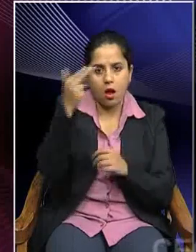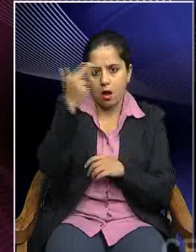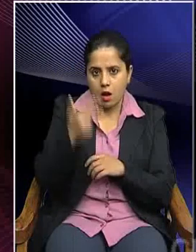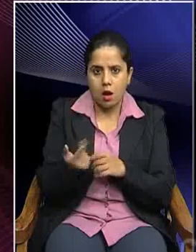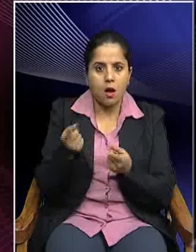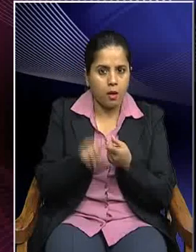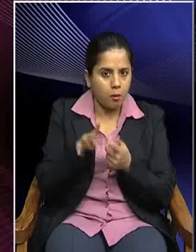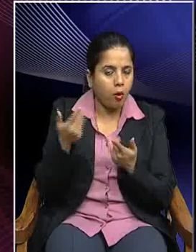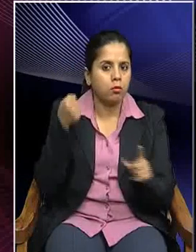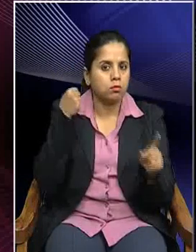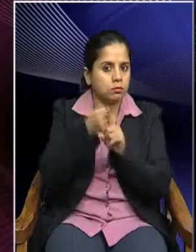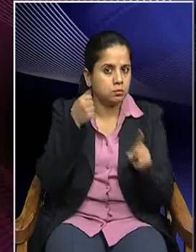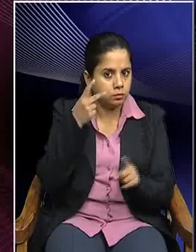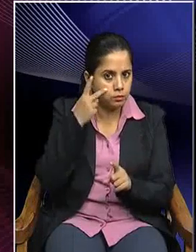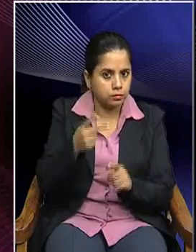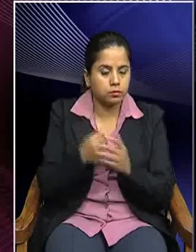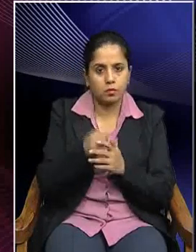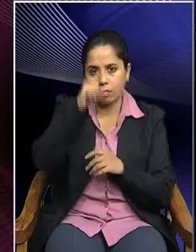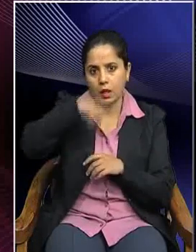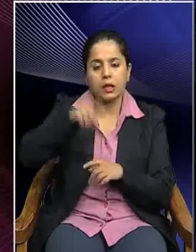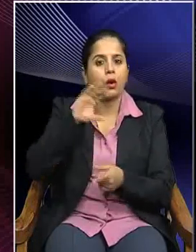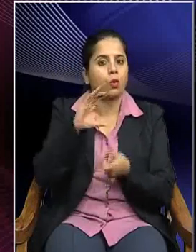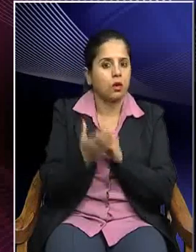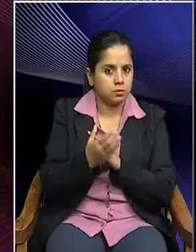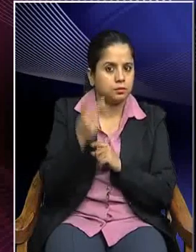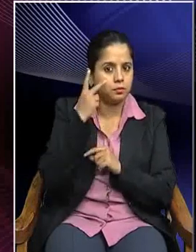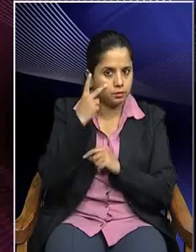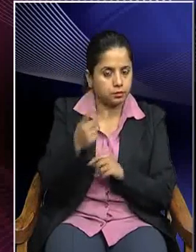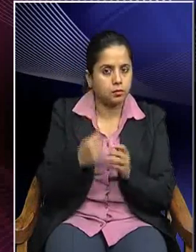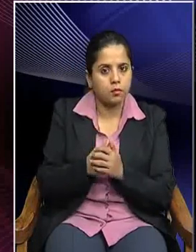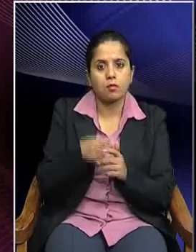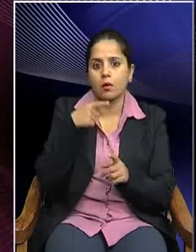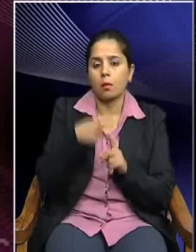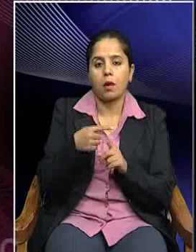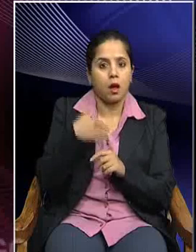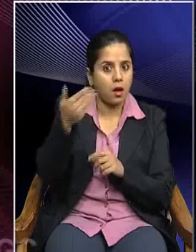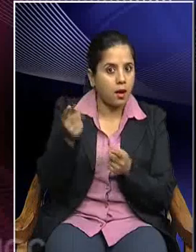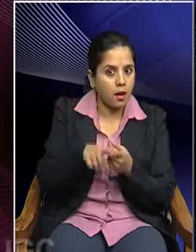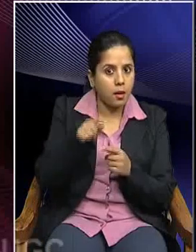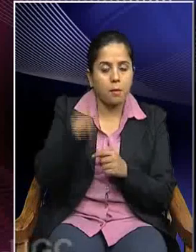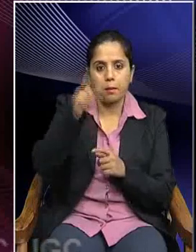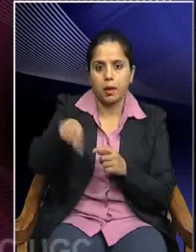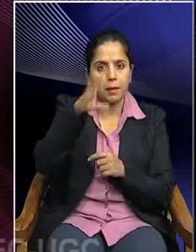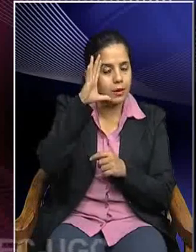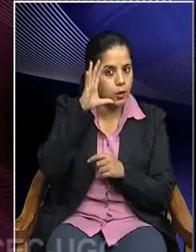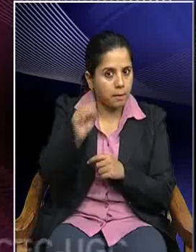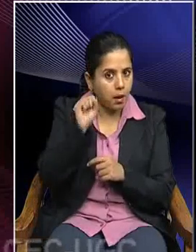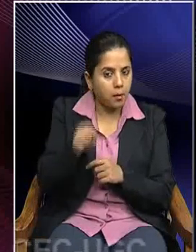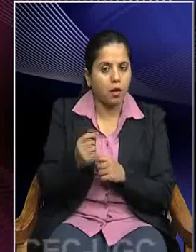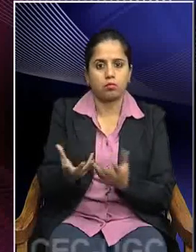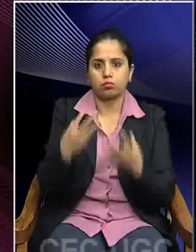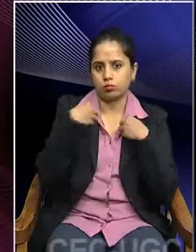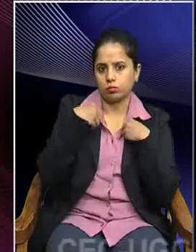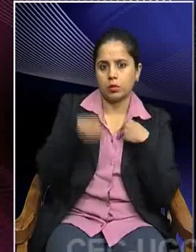or impacted Indian culture and impacted public memory or emerged as